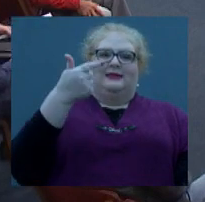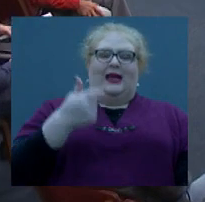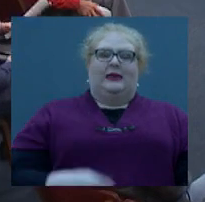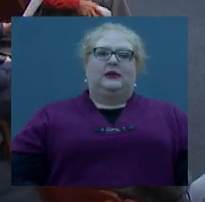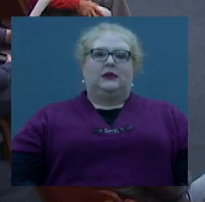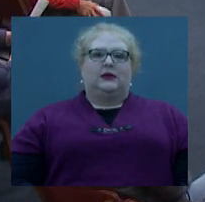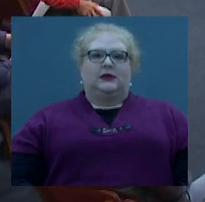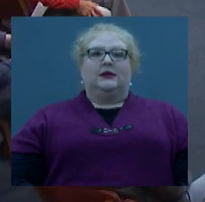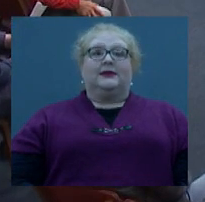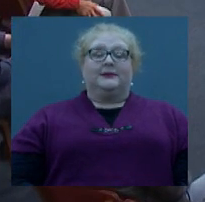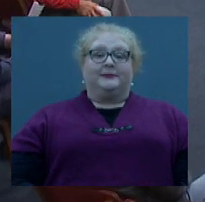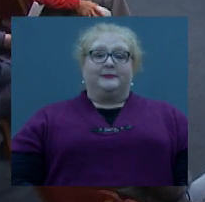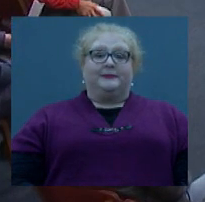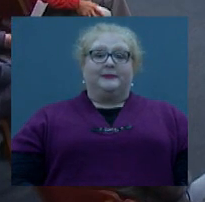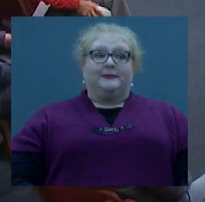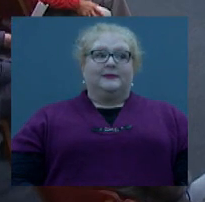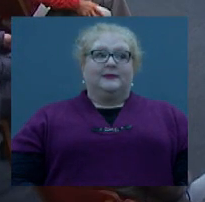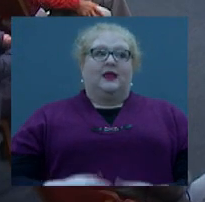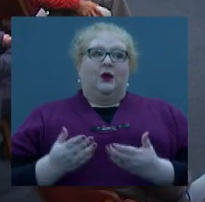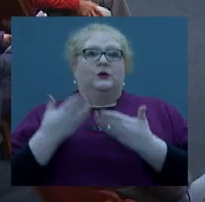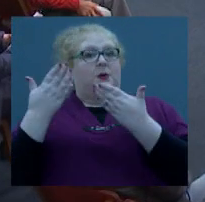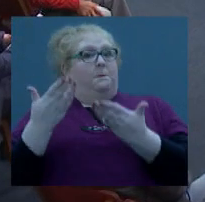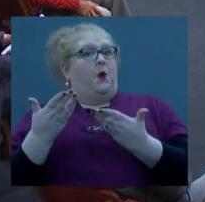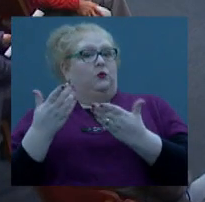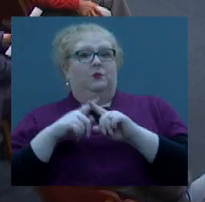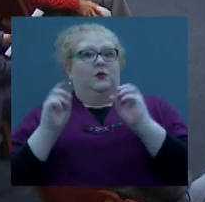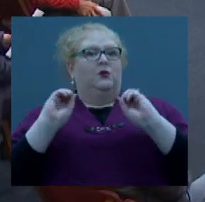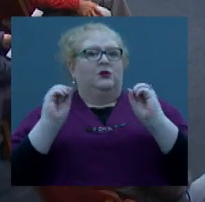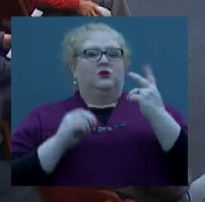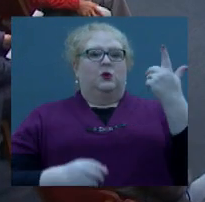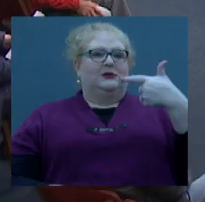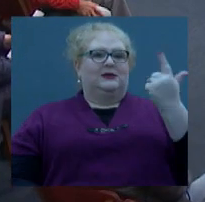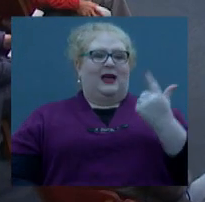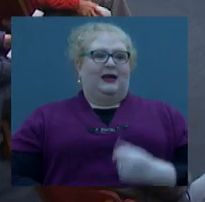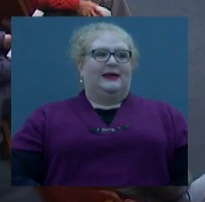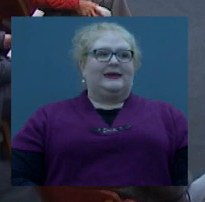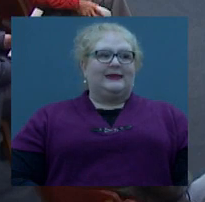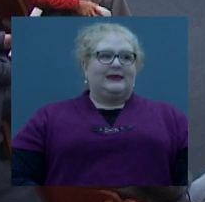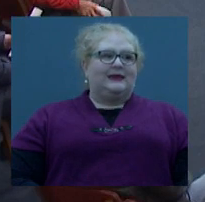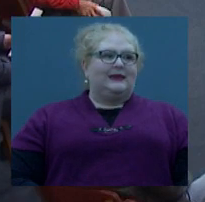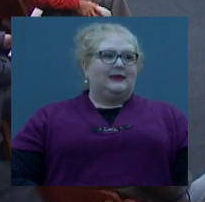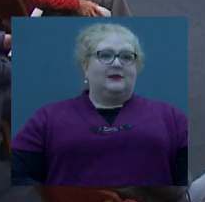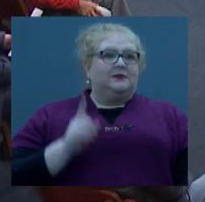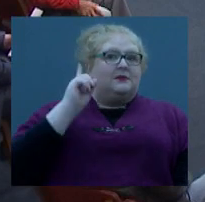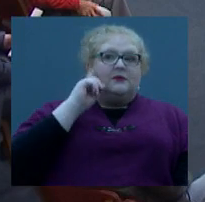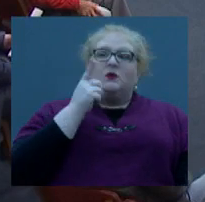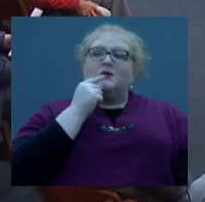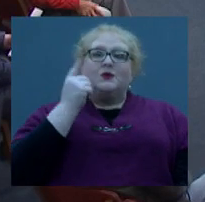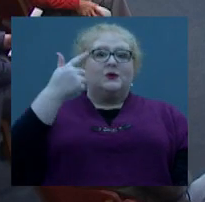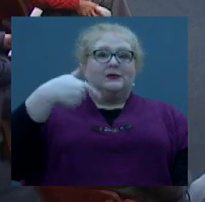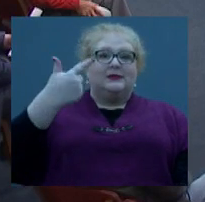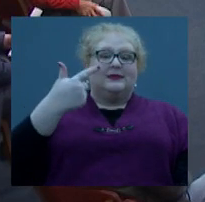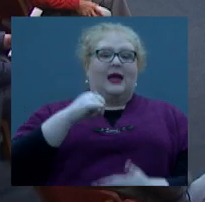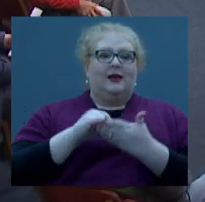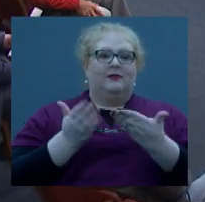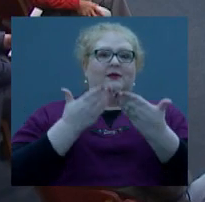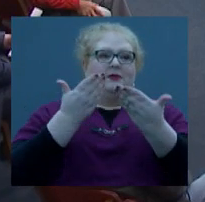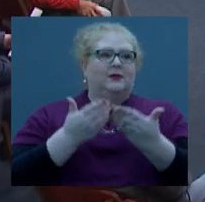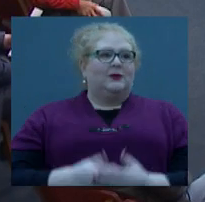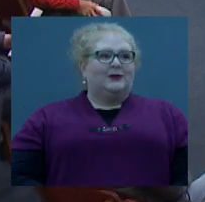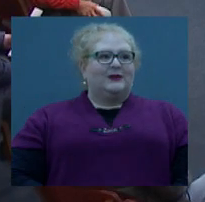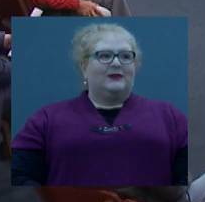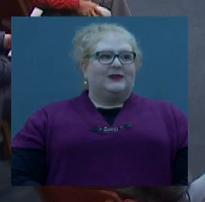What is it? Was there not a second? Yeah. I didn't hear a second. Did anyone second the motion? Okay.